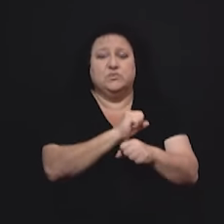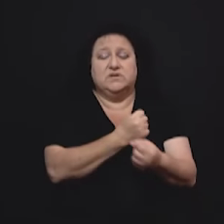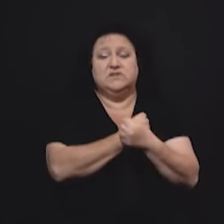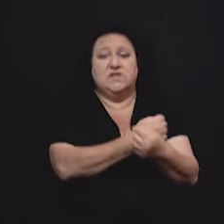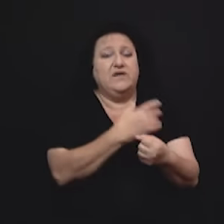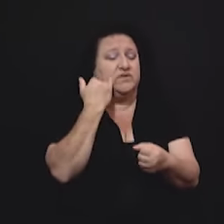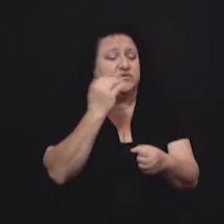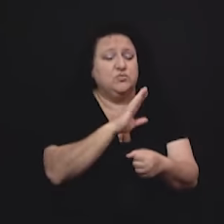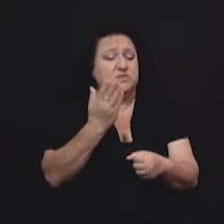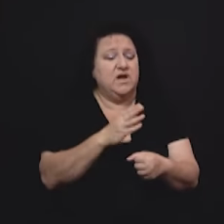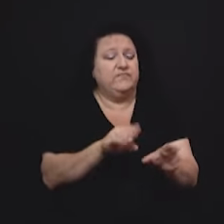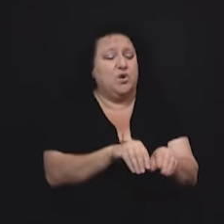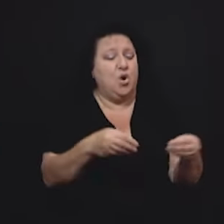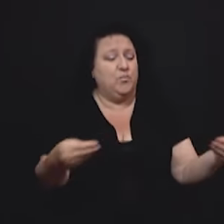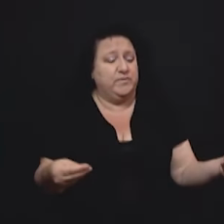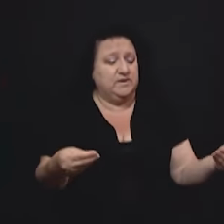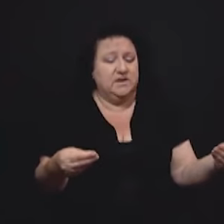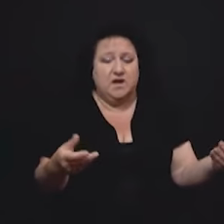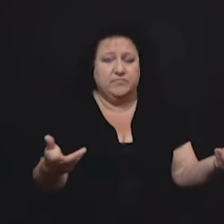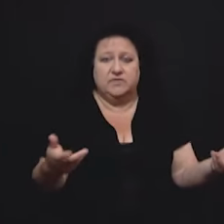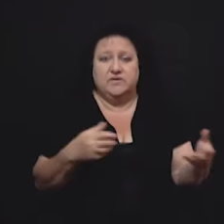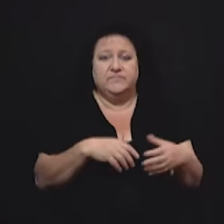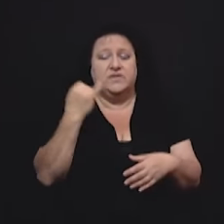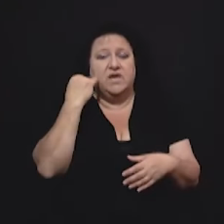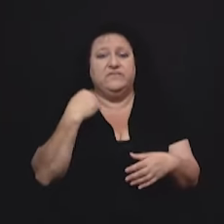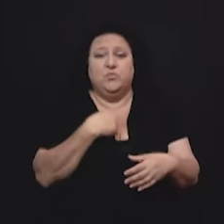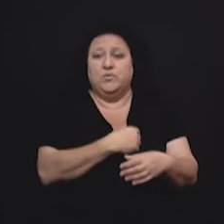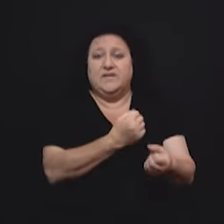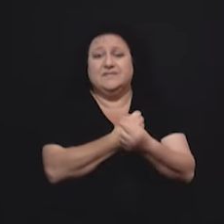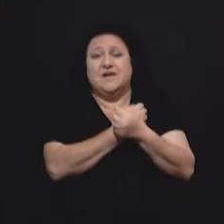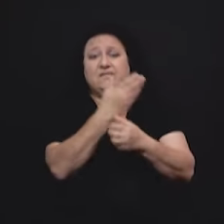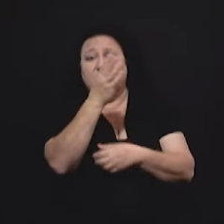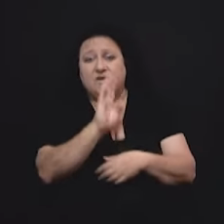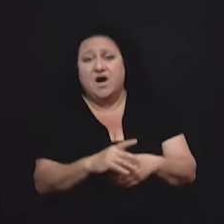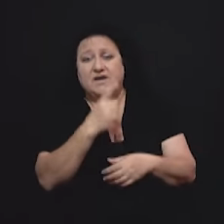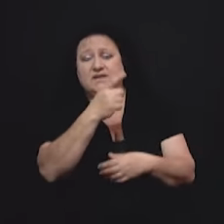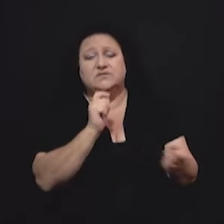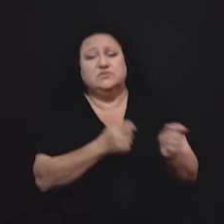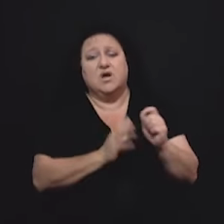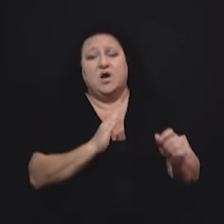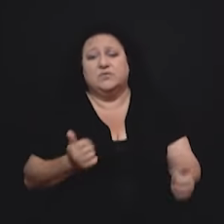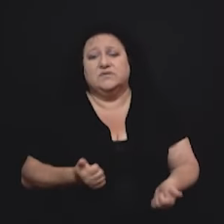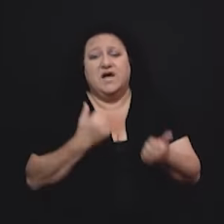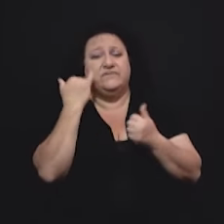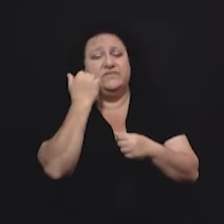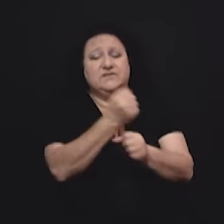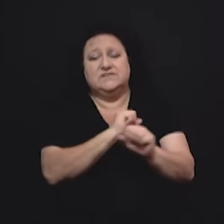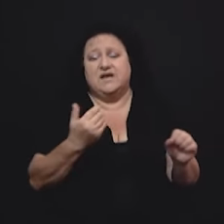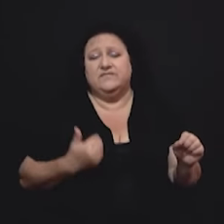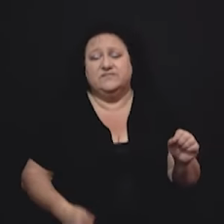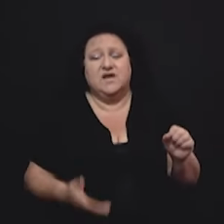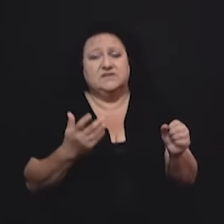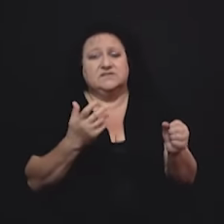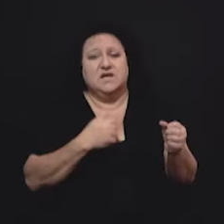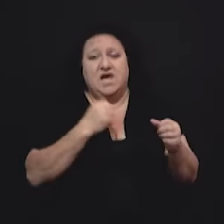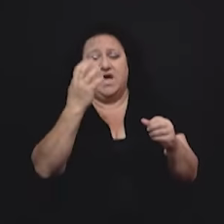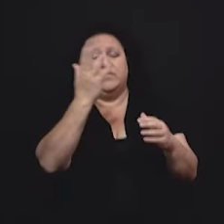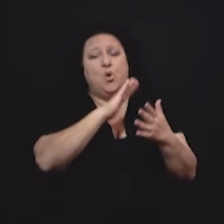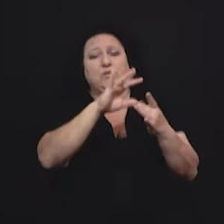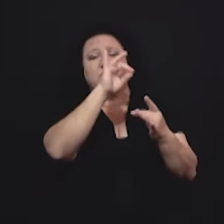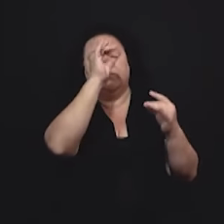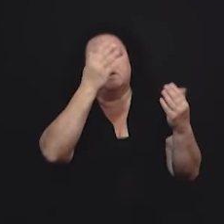If we love God, if God has transformed our lives, if he has saved us and filled us with his Holy Spirit, the outflow of that is that we are going